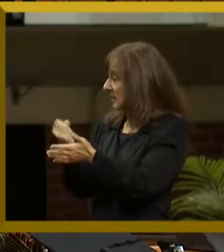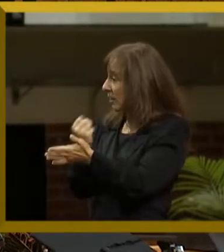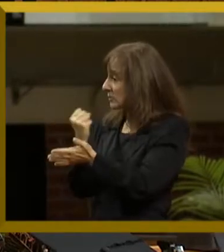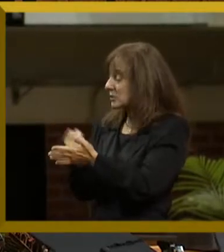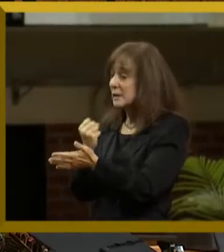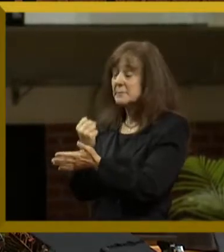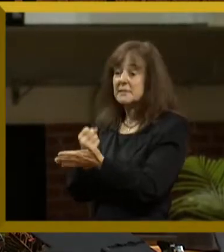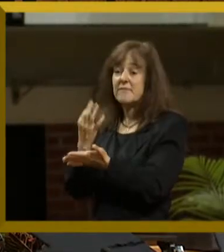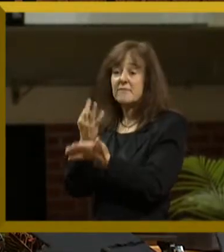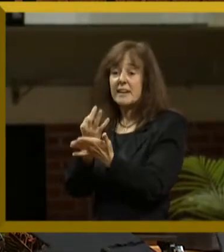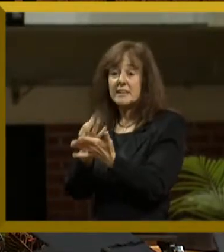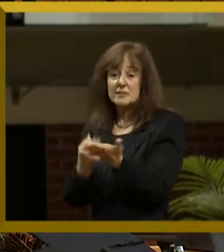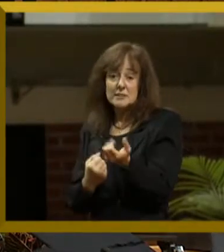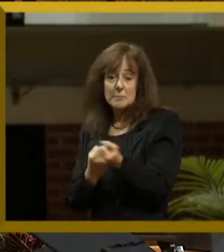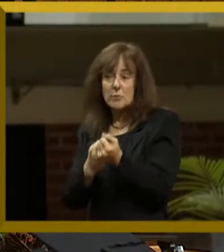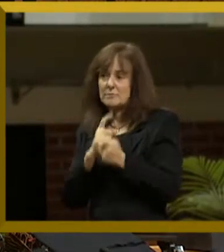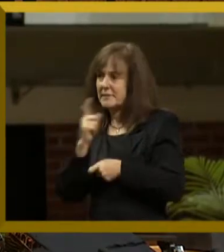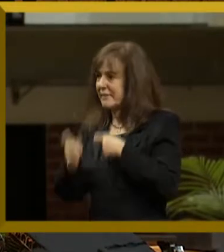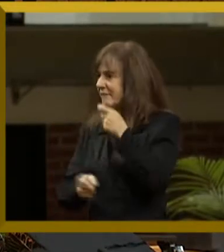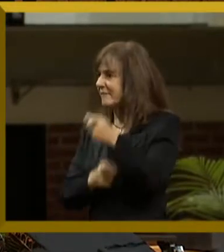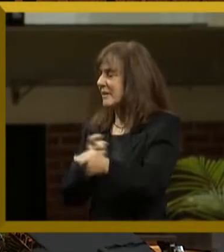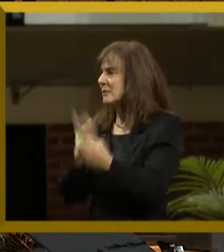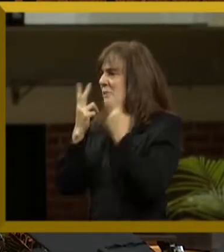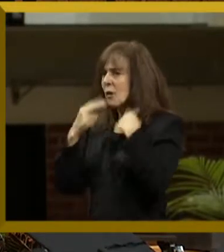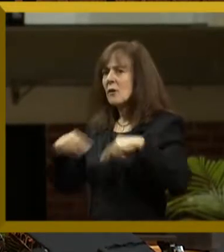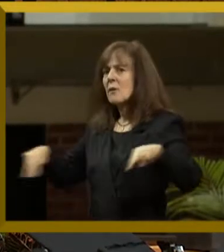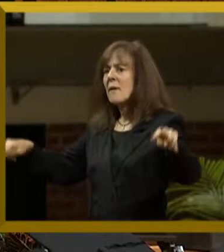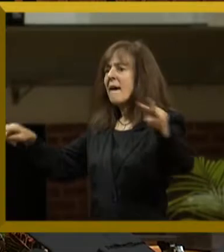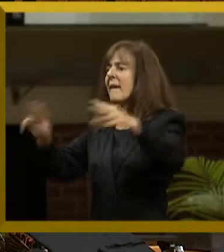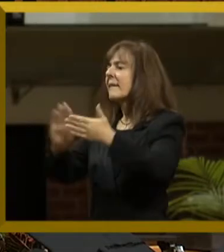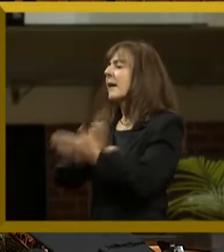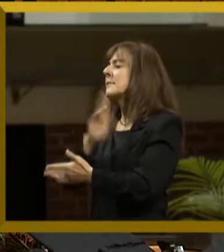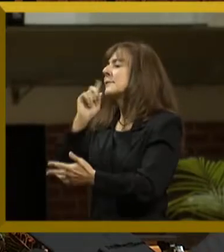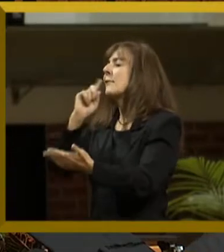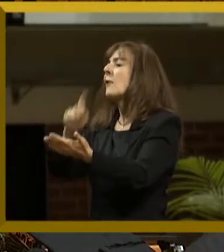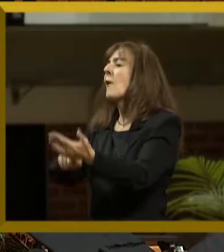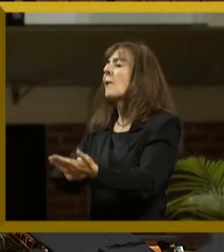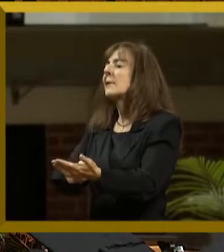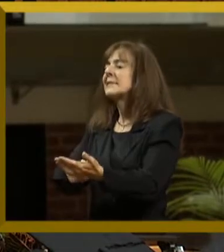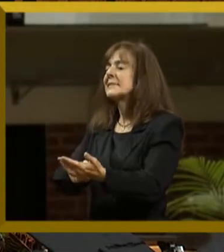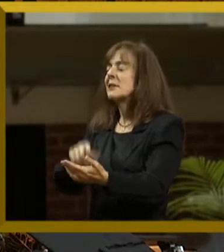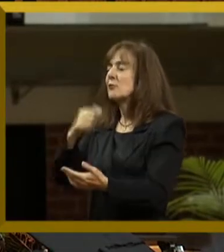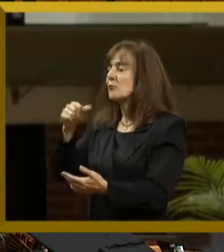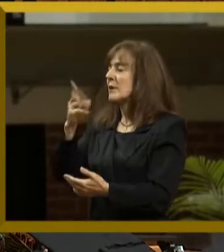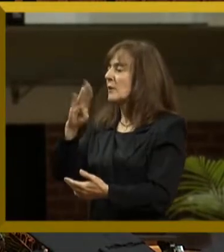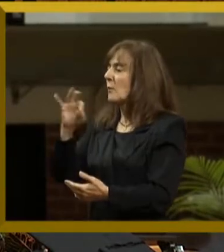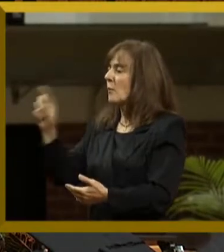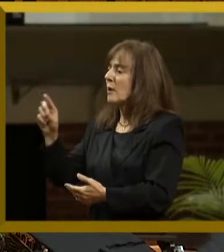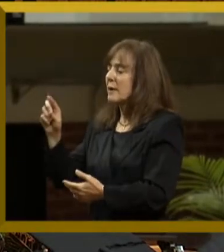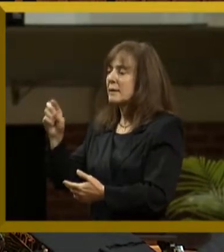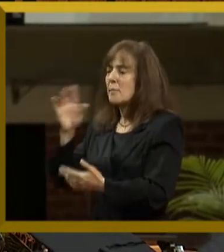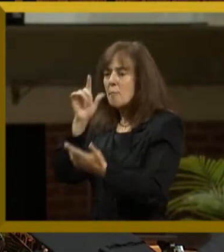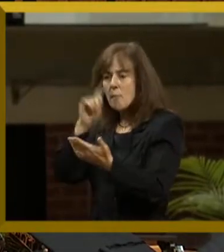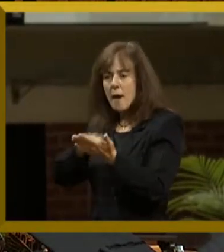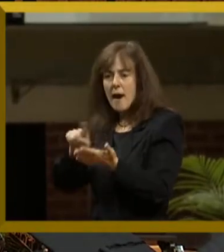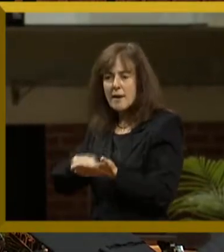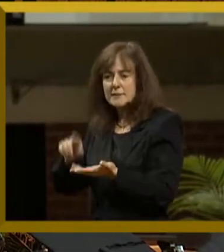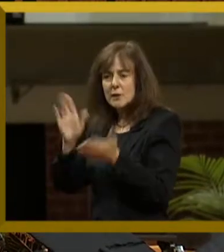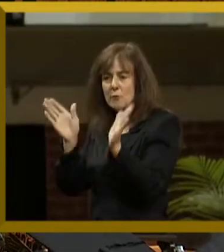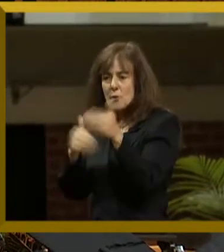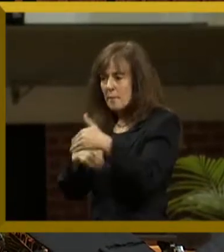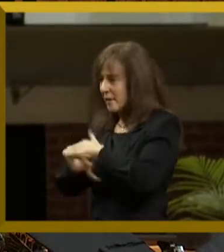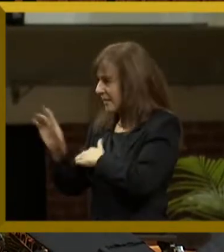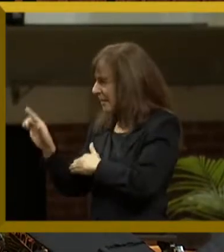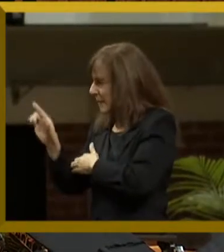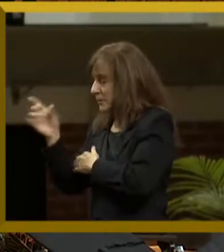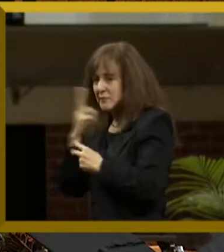that they have generously given. As you look around the campus, you might notice the Ann Greenwood Browsing Room in the library, or certainly you've seen